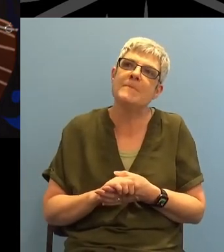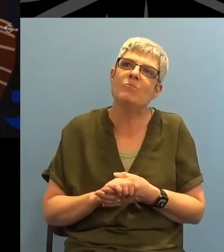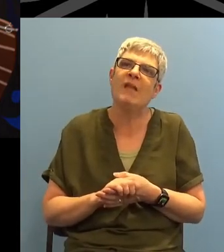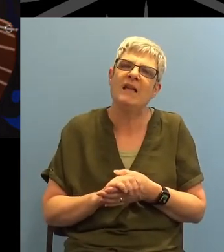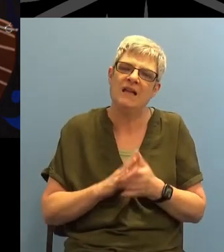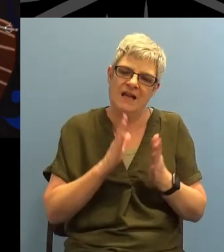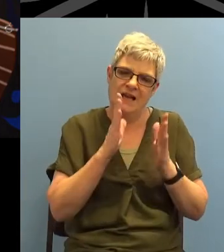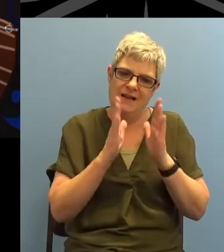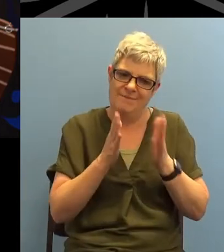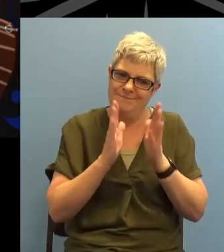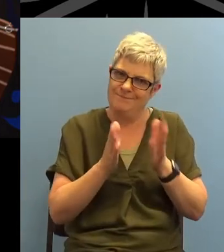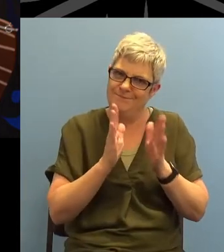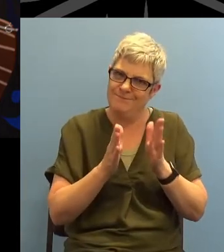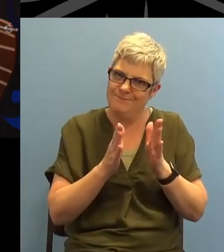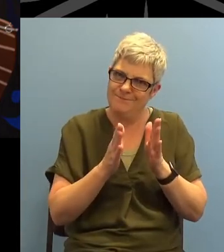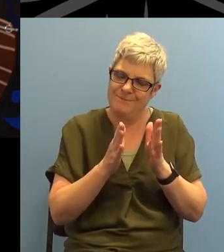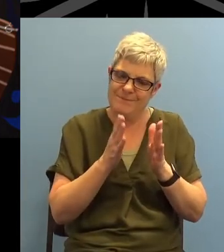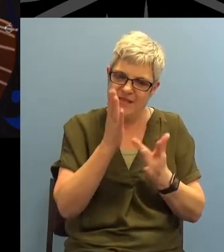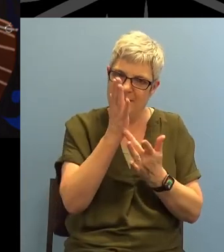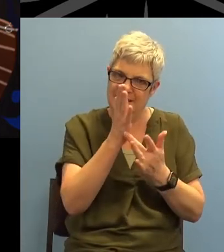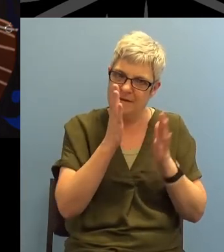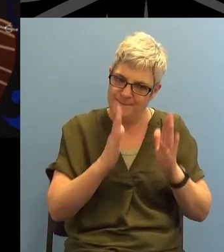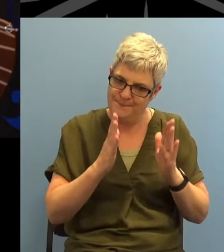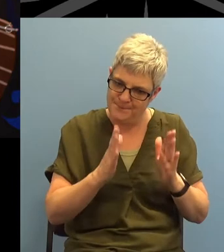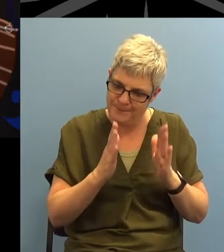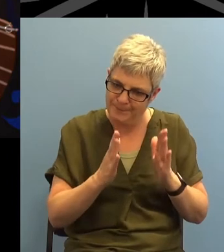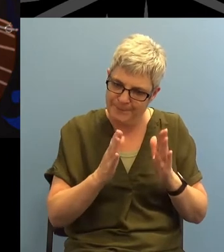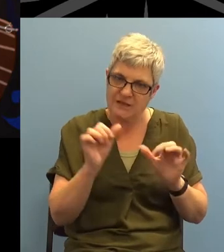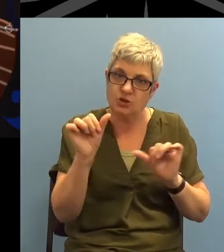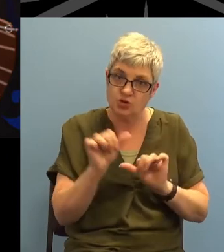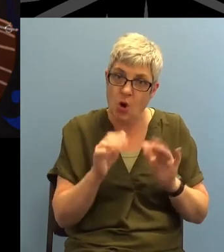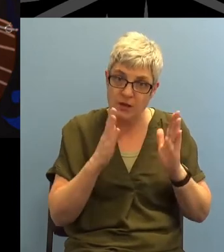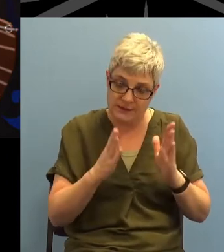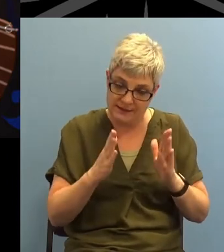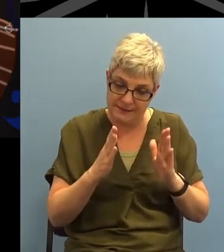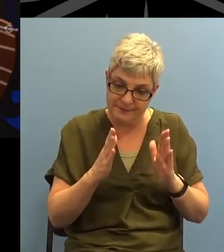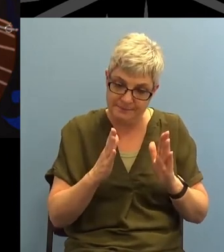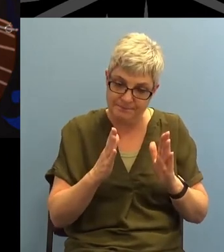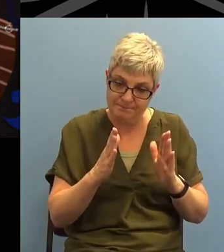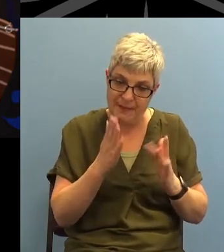And between those two main sections of the book, there is a shorter middle section,